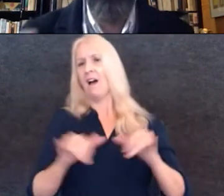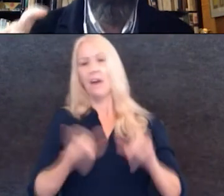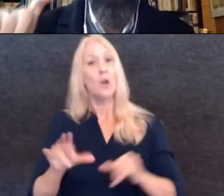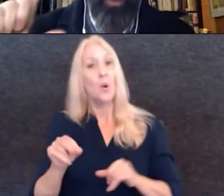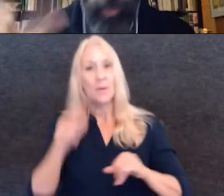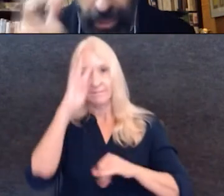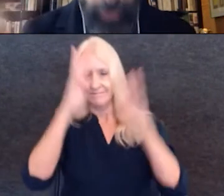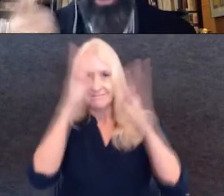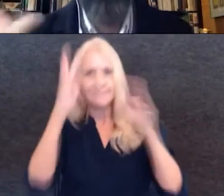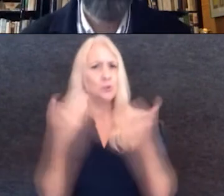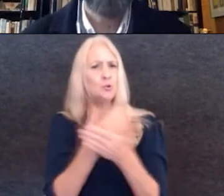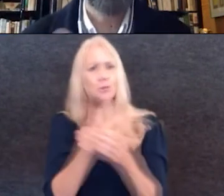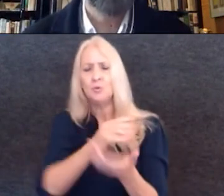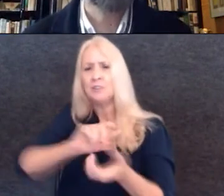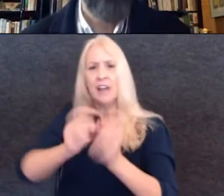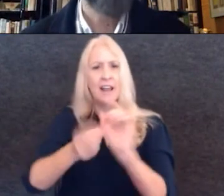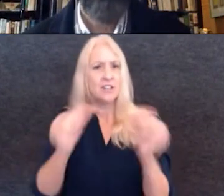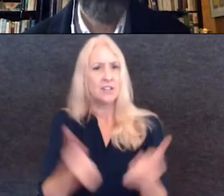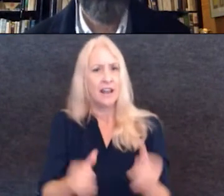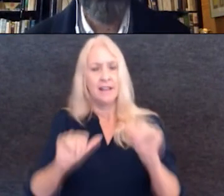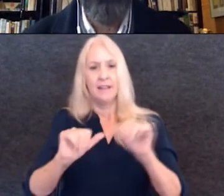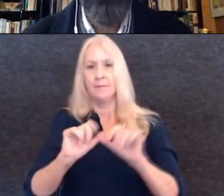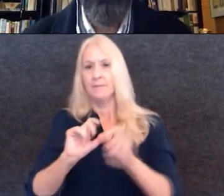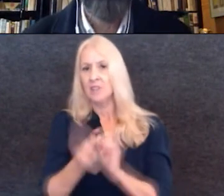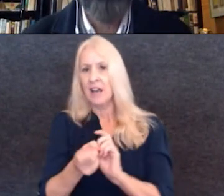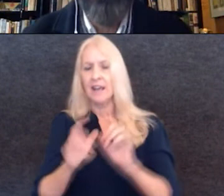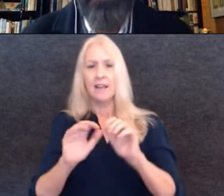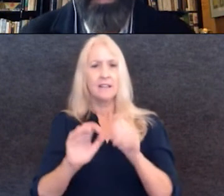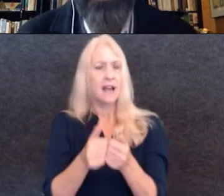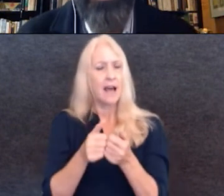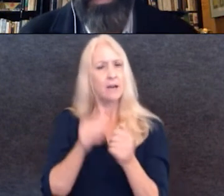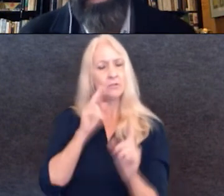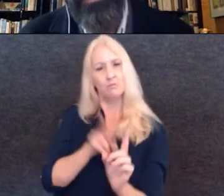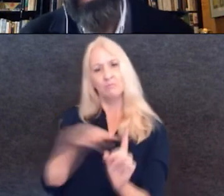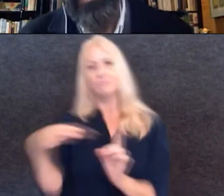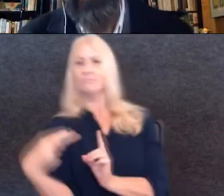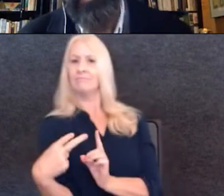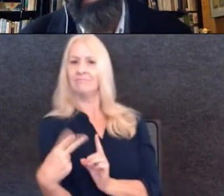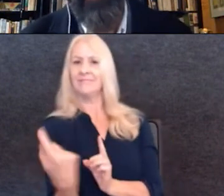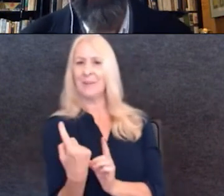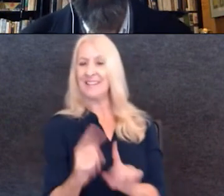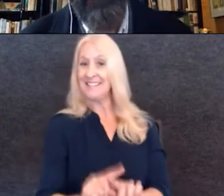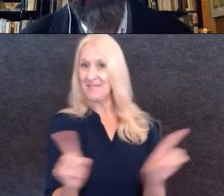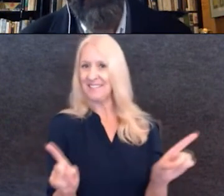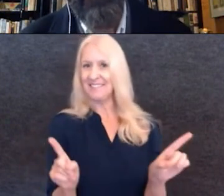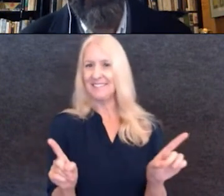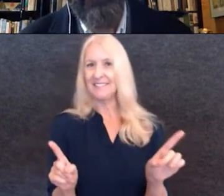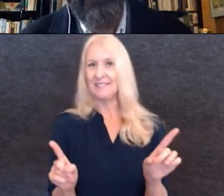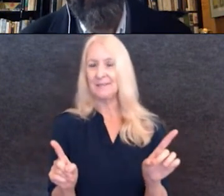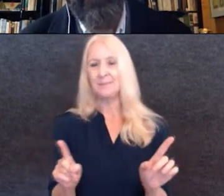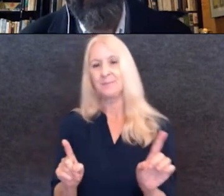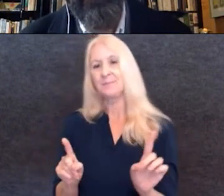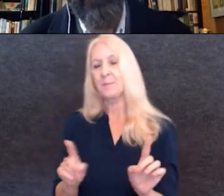reshaping or repositioning a way to look at something. And you can applaud. I mean, you excelled in